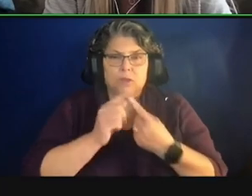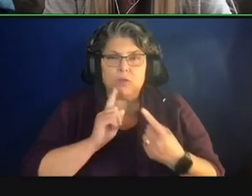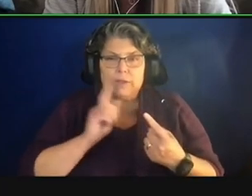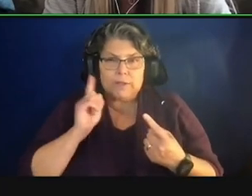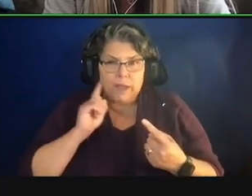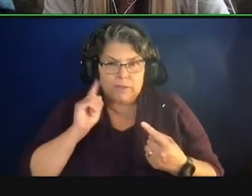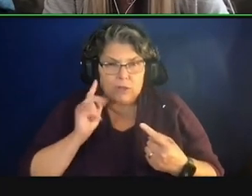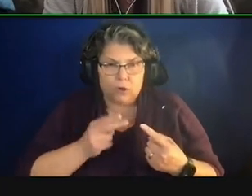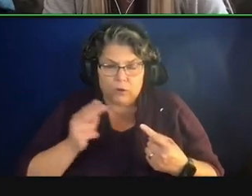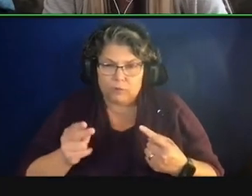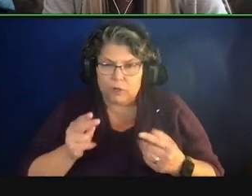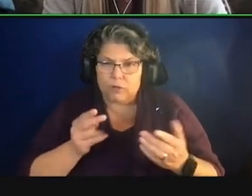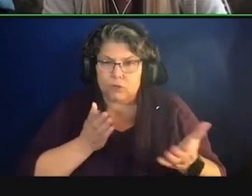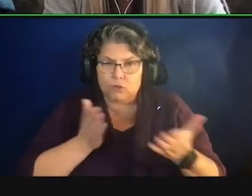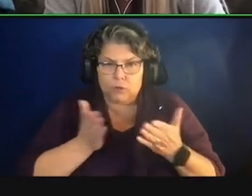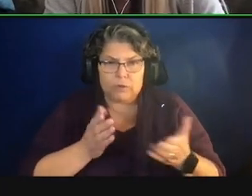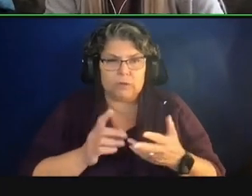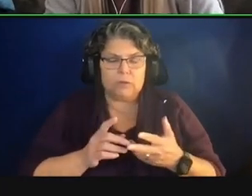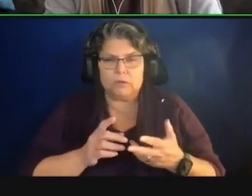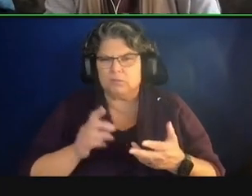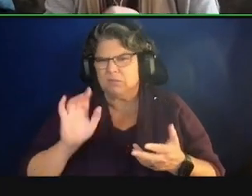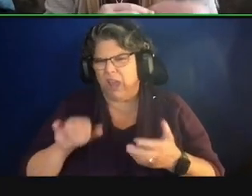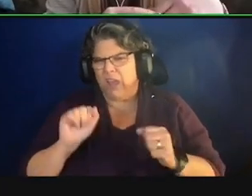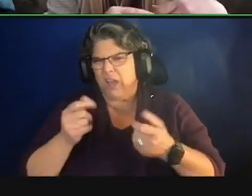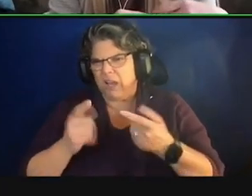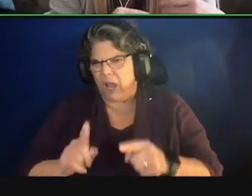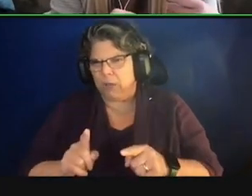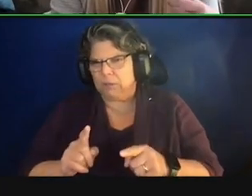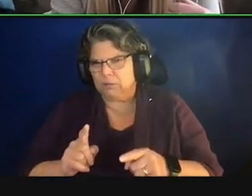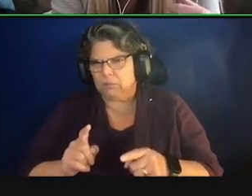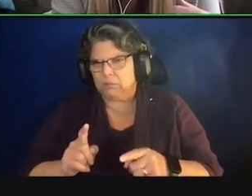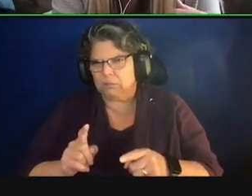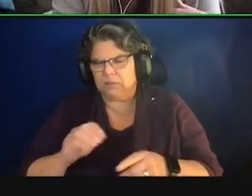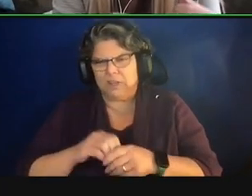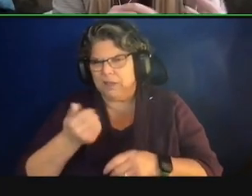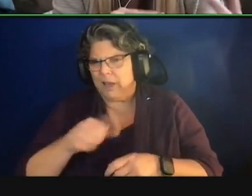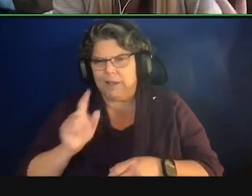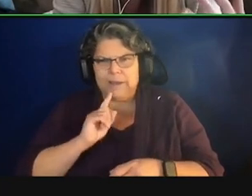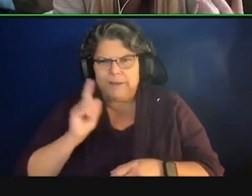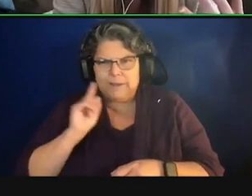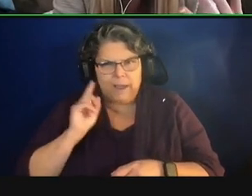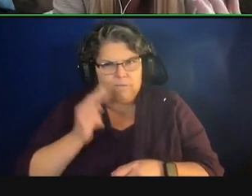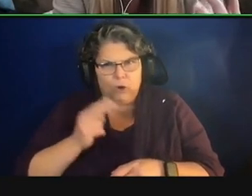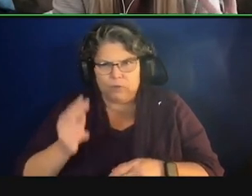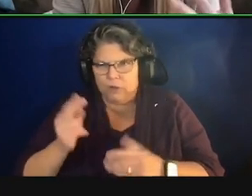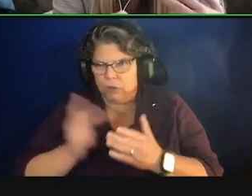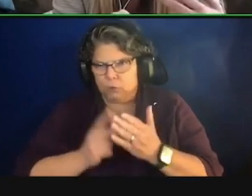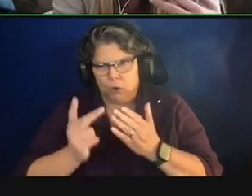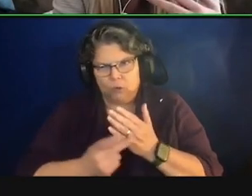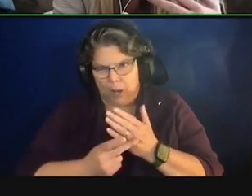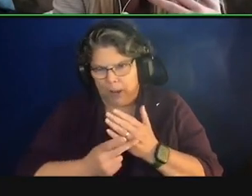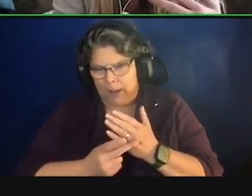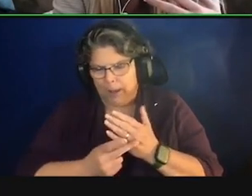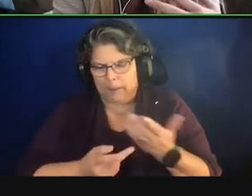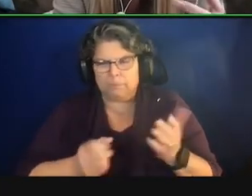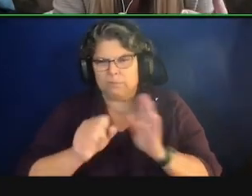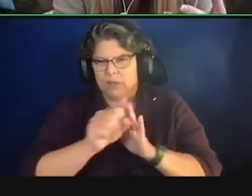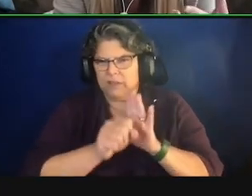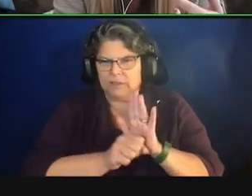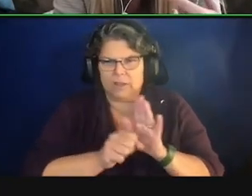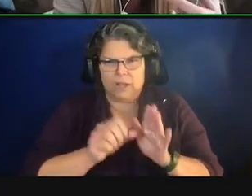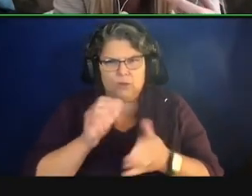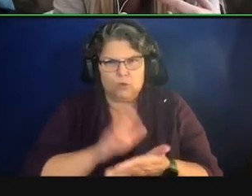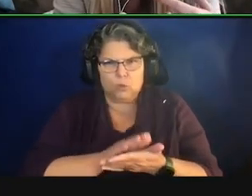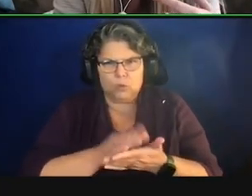hard of hearing services that can take place in any deaf and hard of hearing program, a state school for the